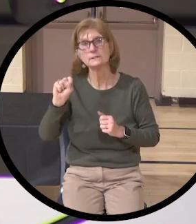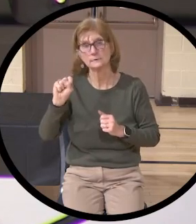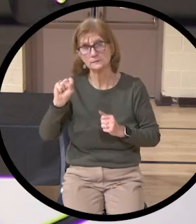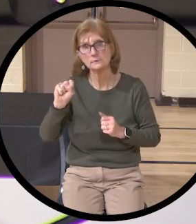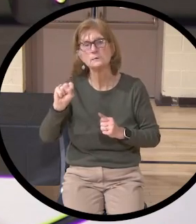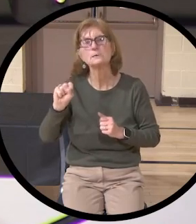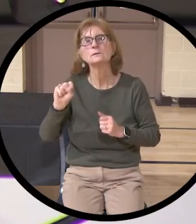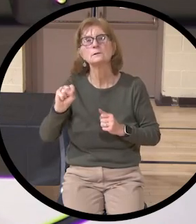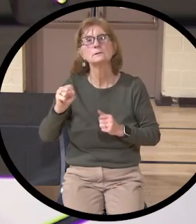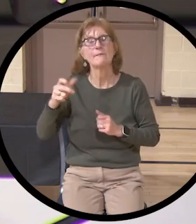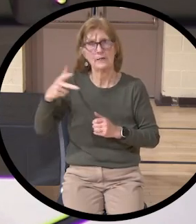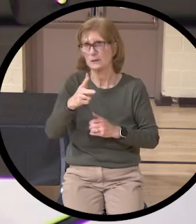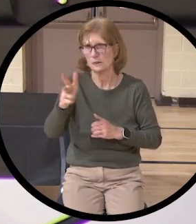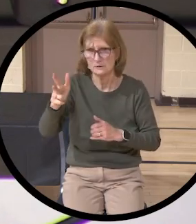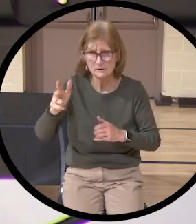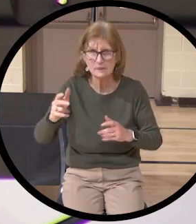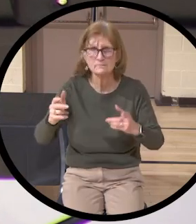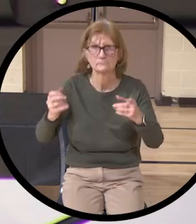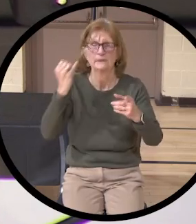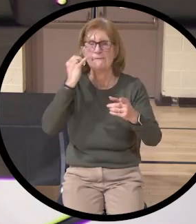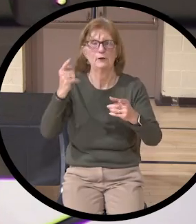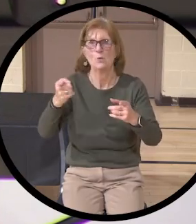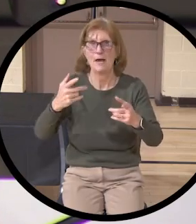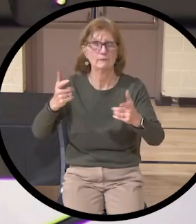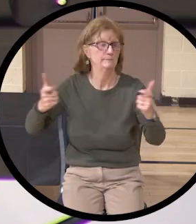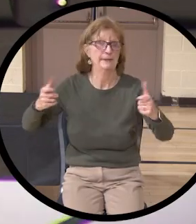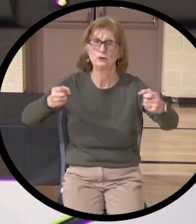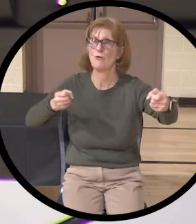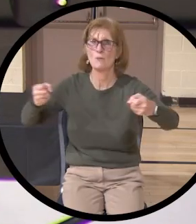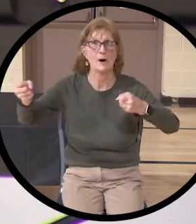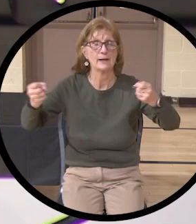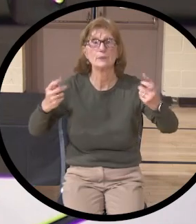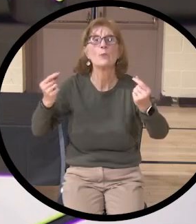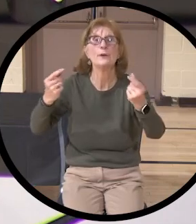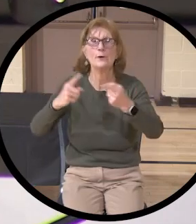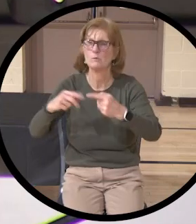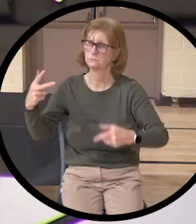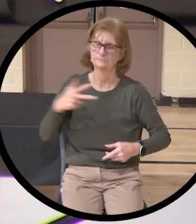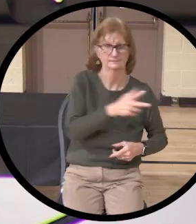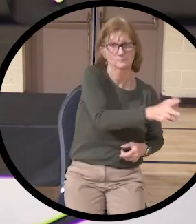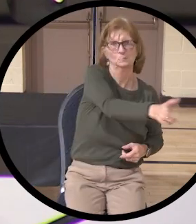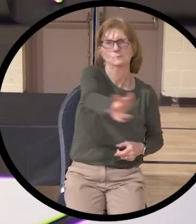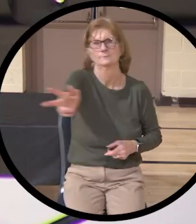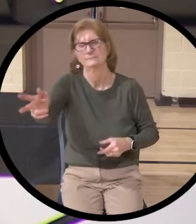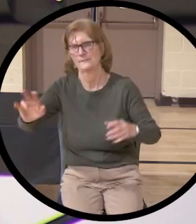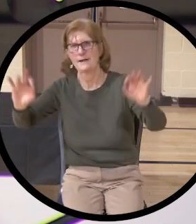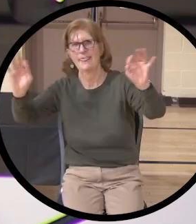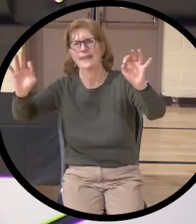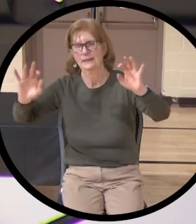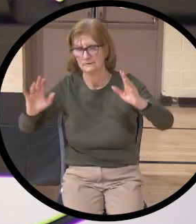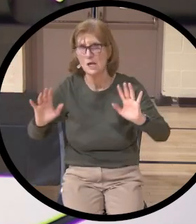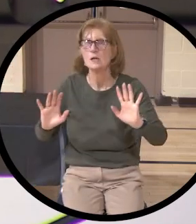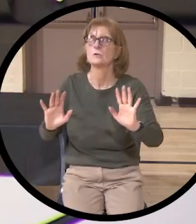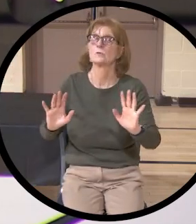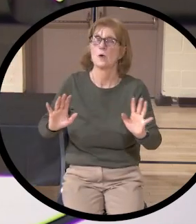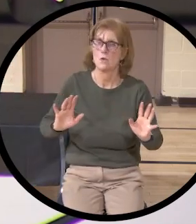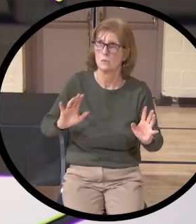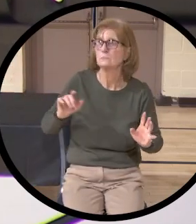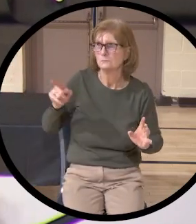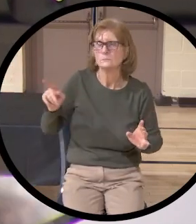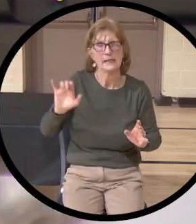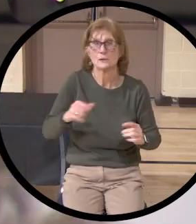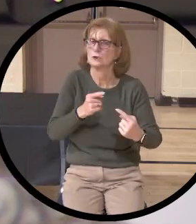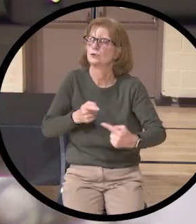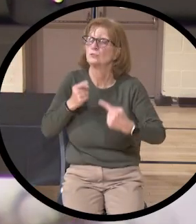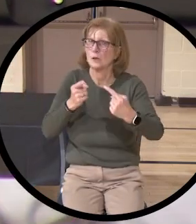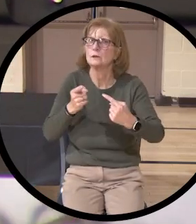able to swerve, or if you have a giant truck or something, you know, it just kind of is a nothing. So yeah, that's a struggle